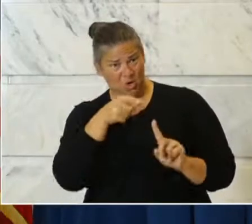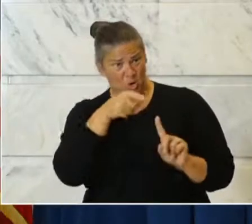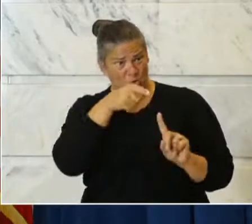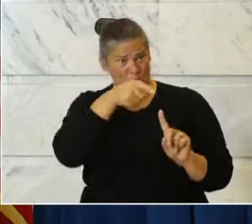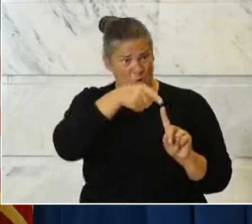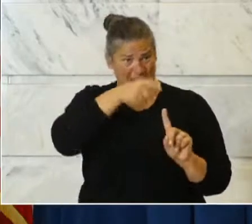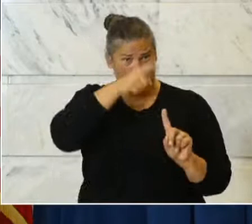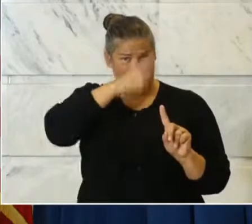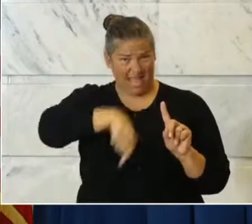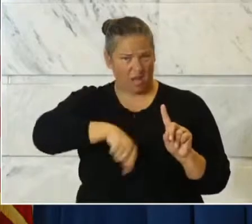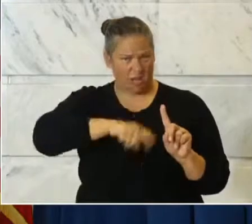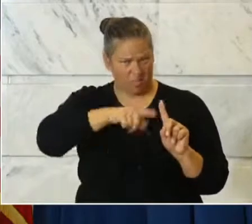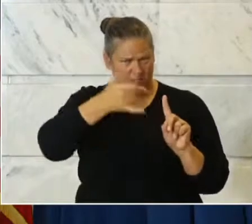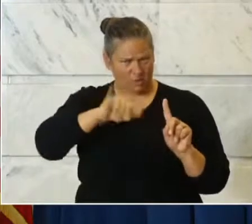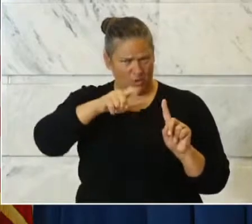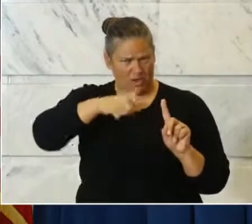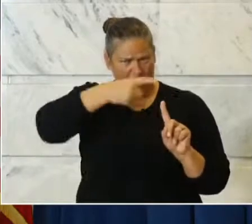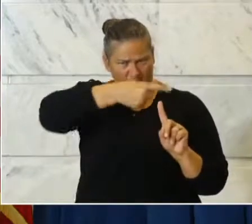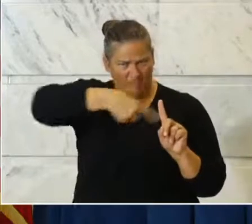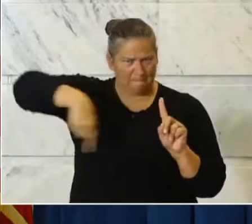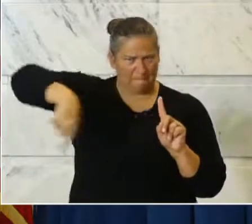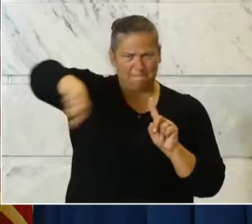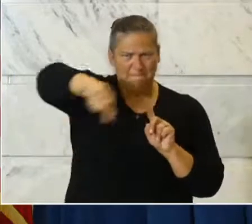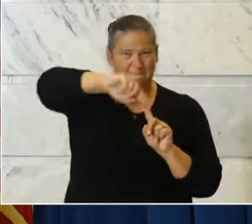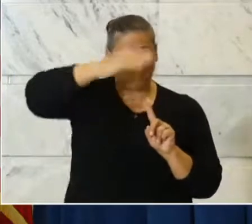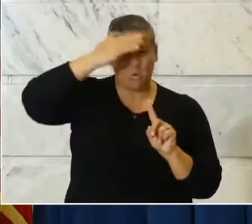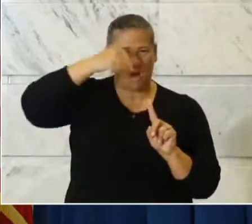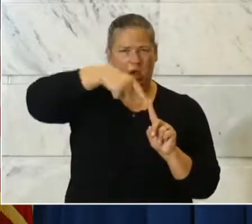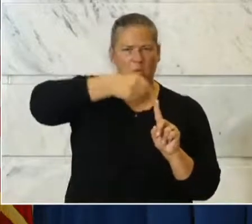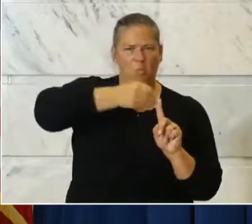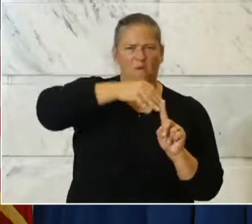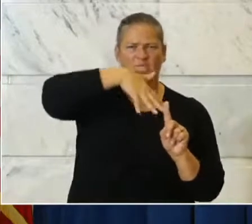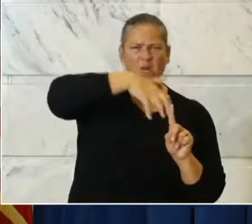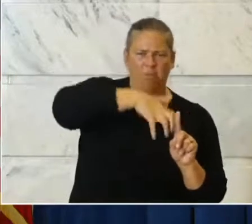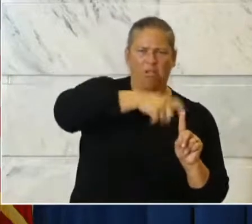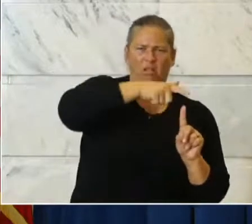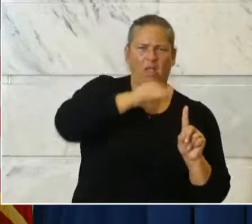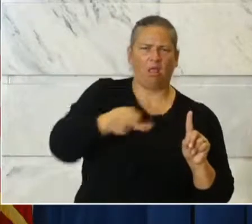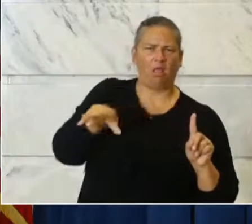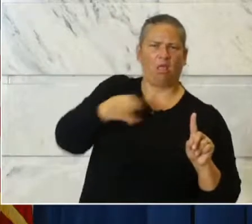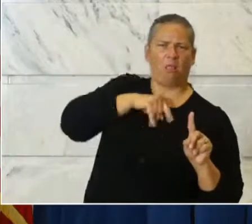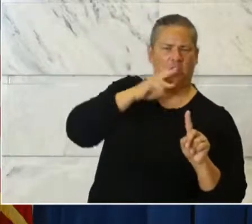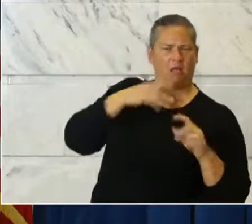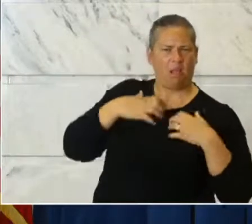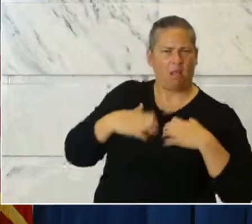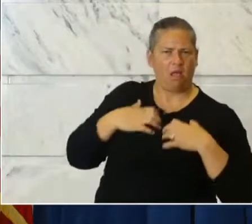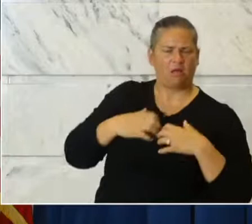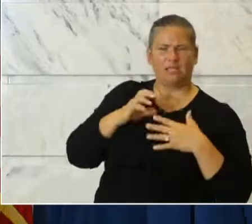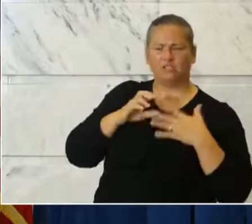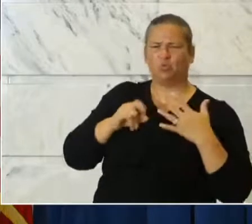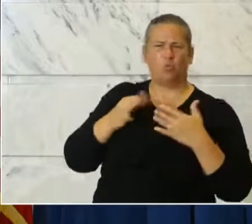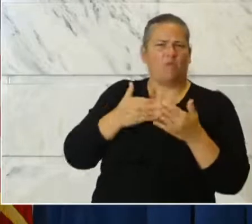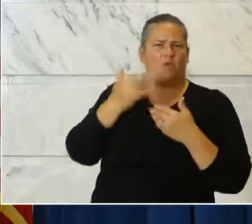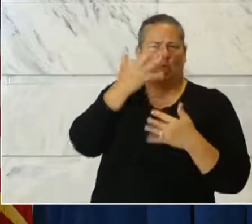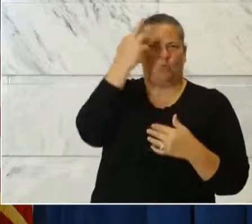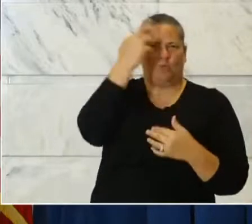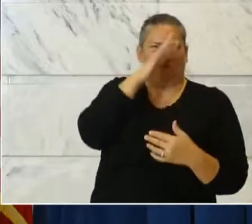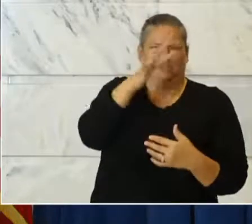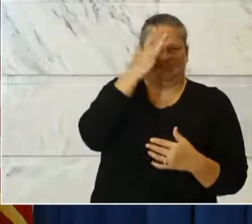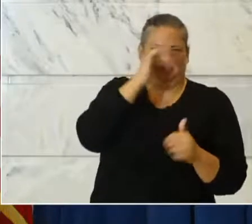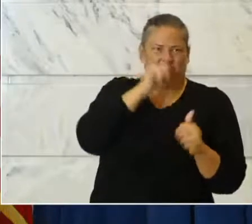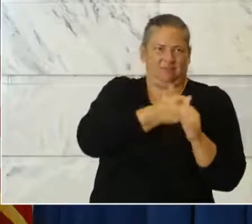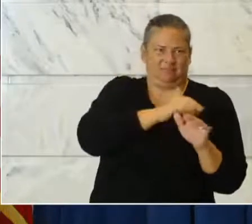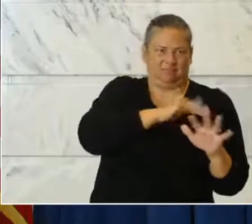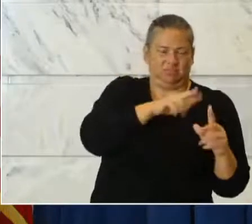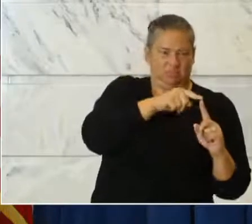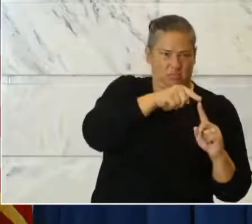wearing a mask, don't you? Because that means you're more susceptible to the virus, most likely, because of lung conditions that are there. And so my hope is that anybody